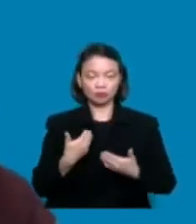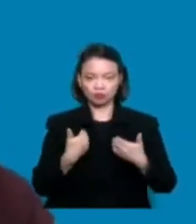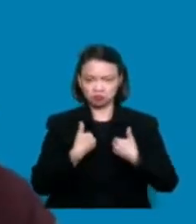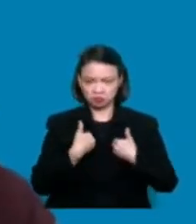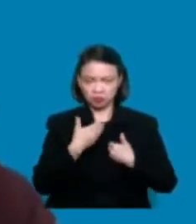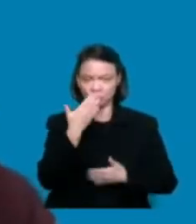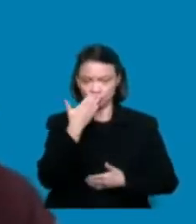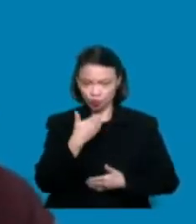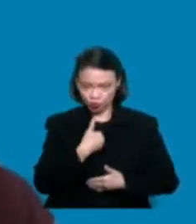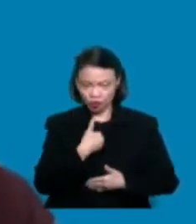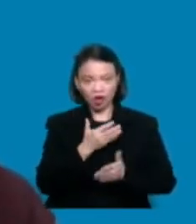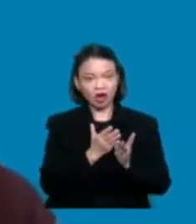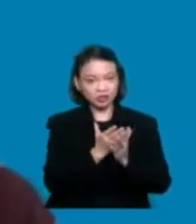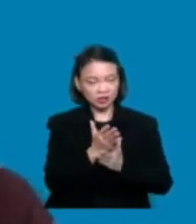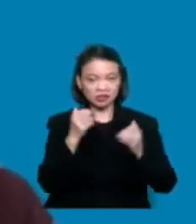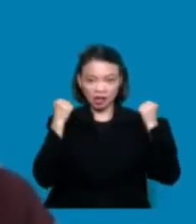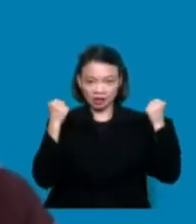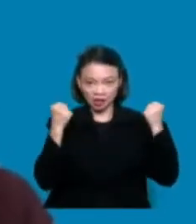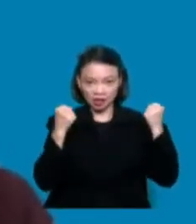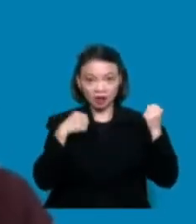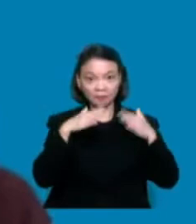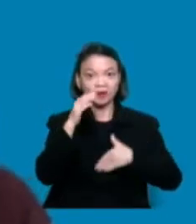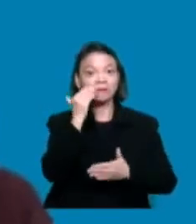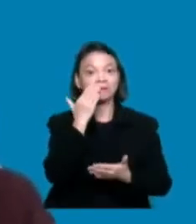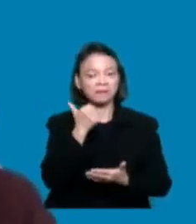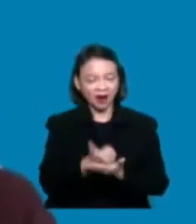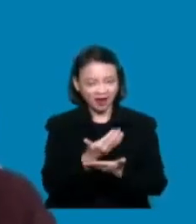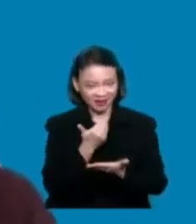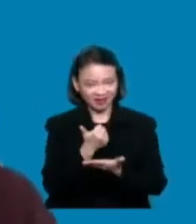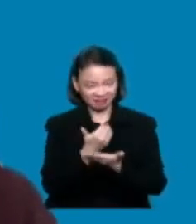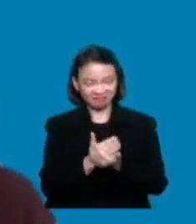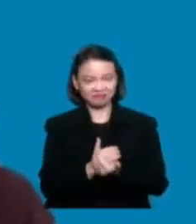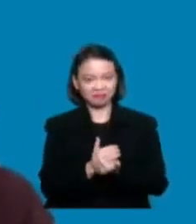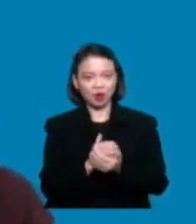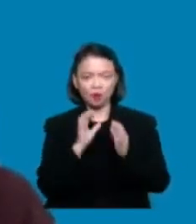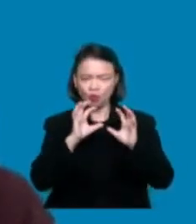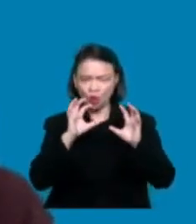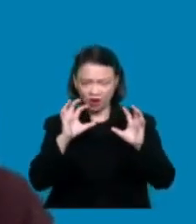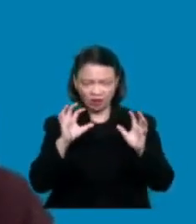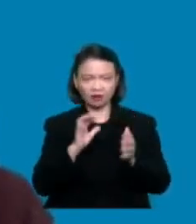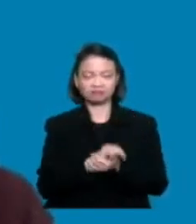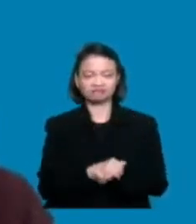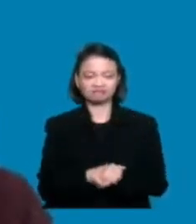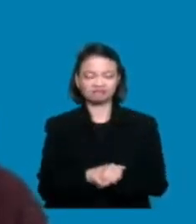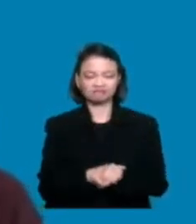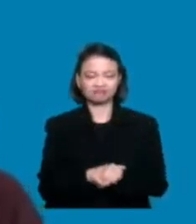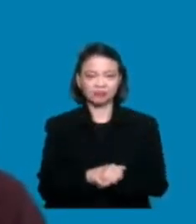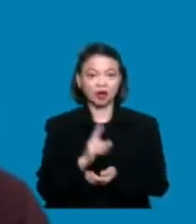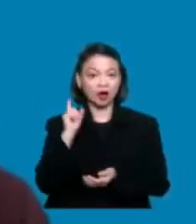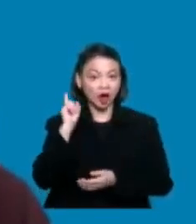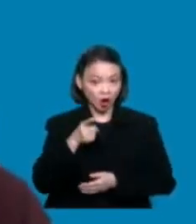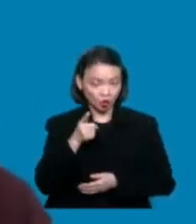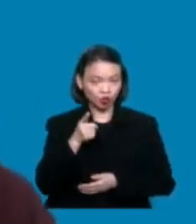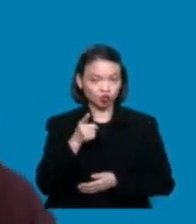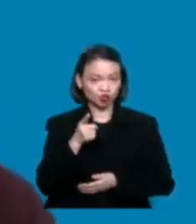are urban inequities that are extremely important today when we talk about health and resilience in